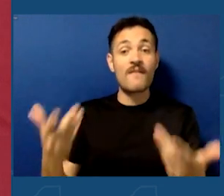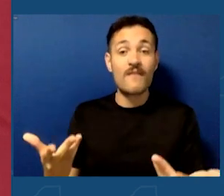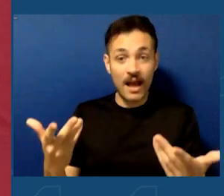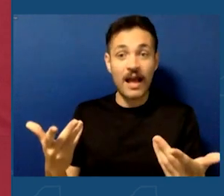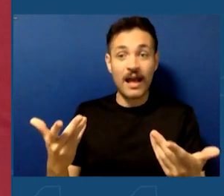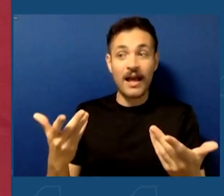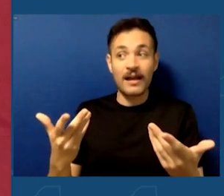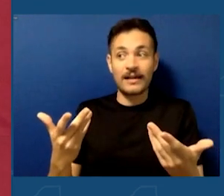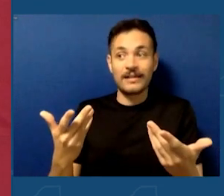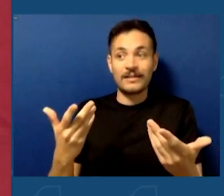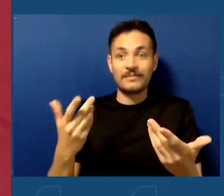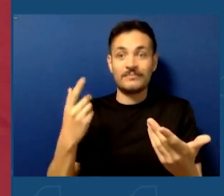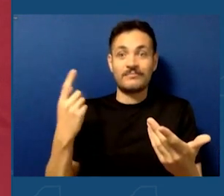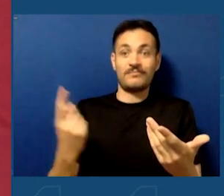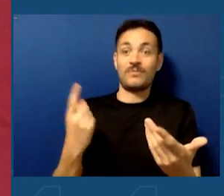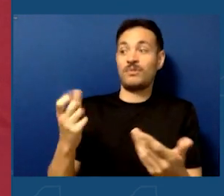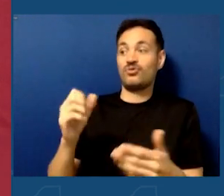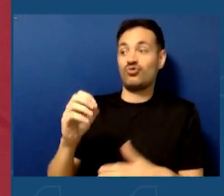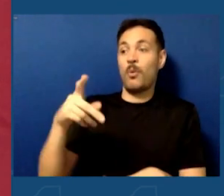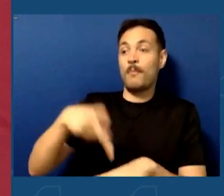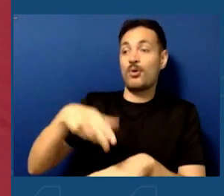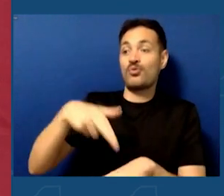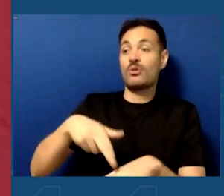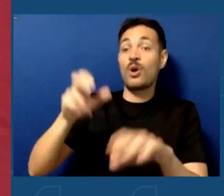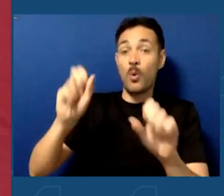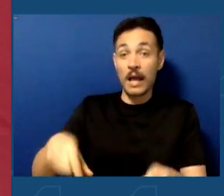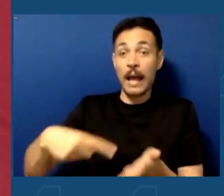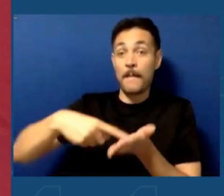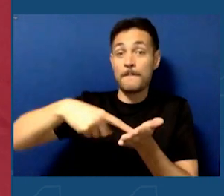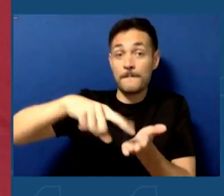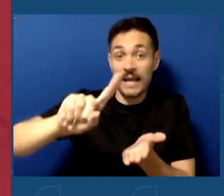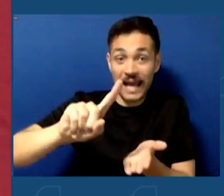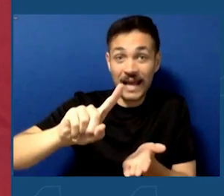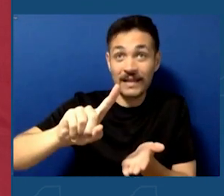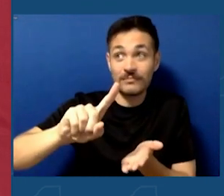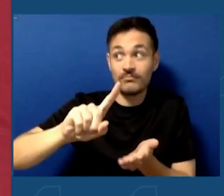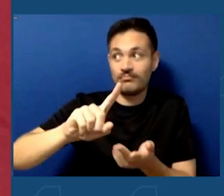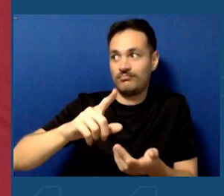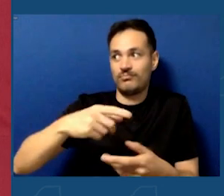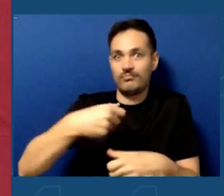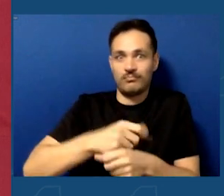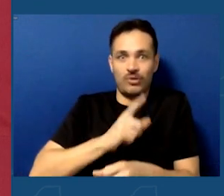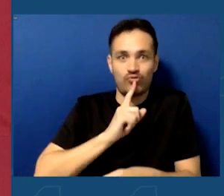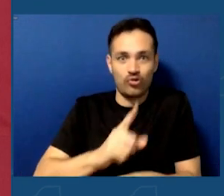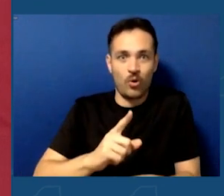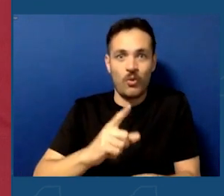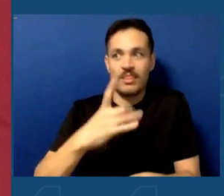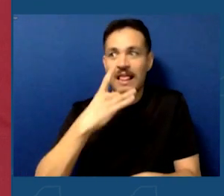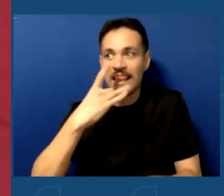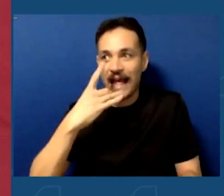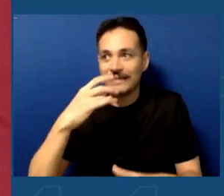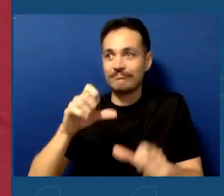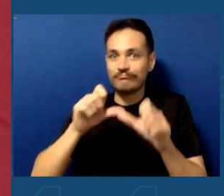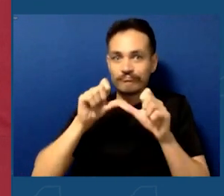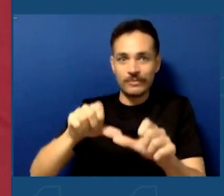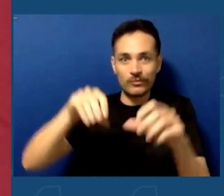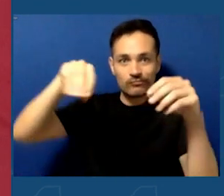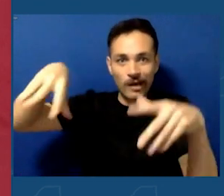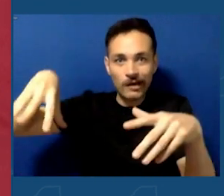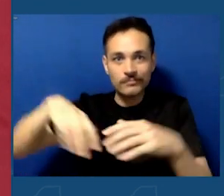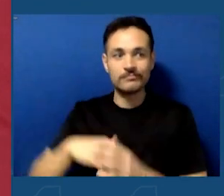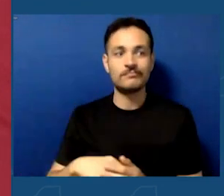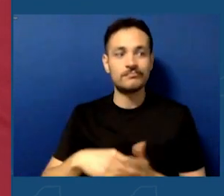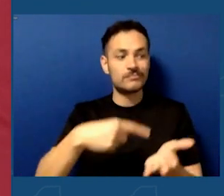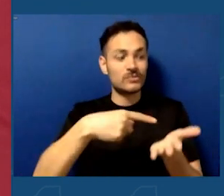able to pay for having the lights on, to pay teachers, to keep El